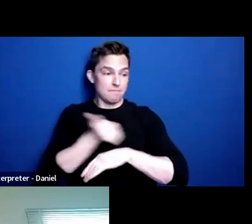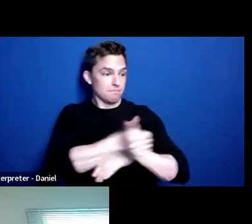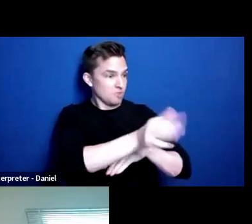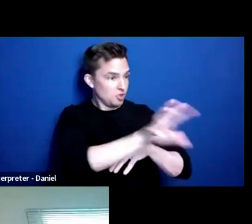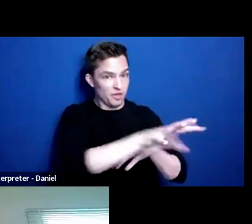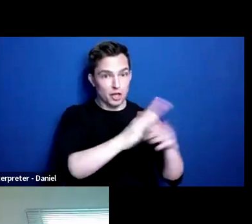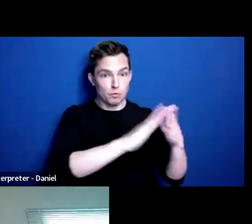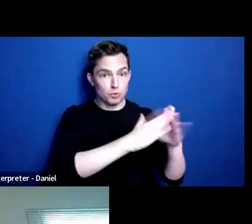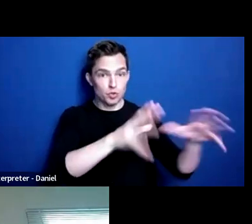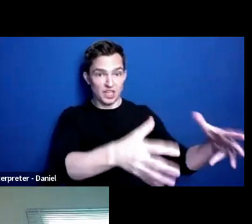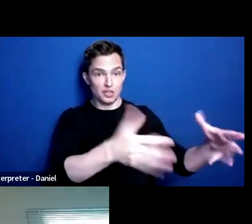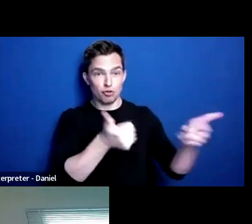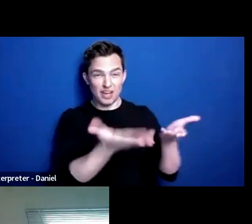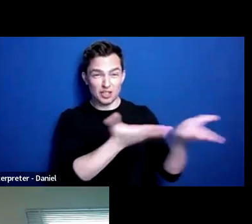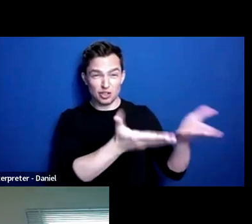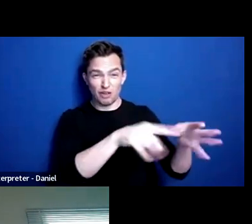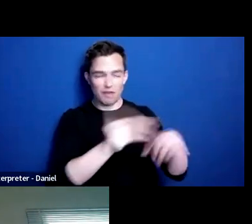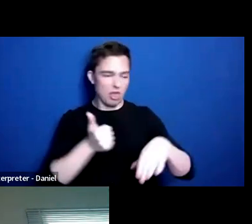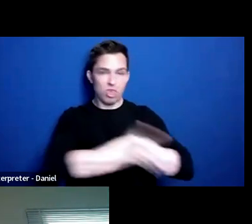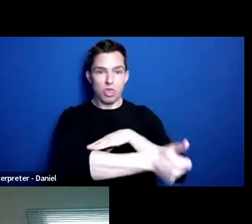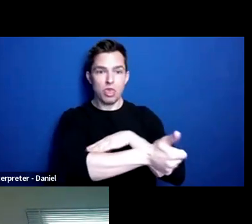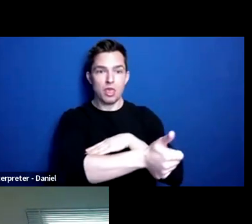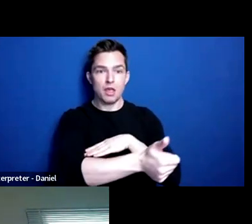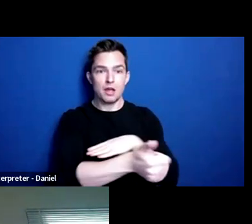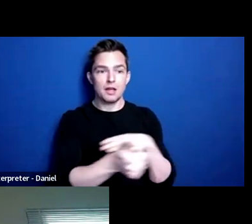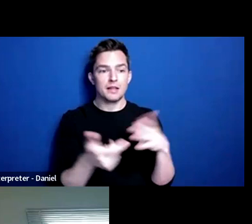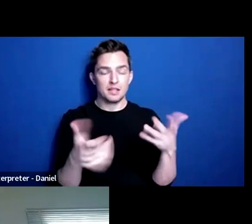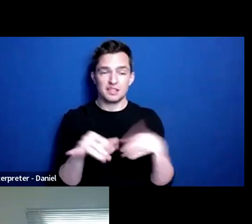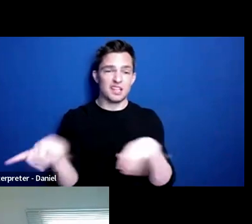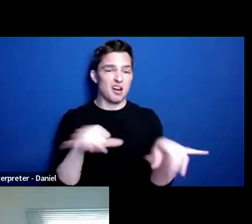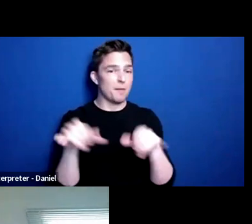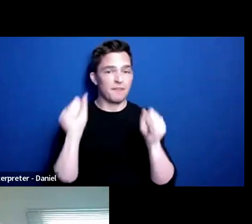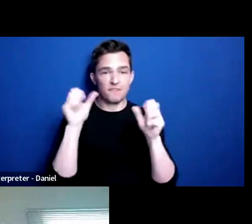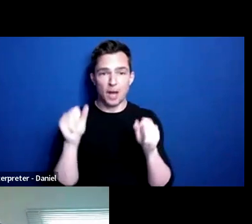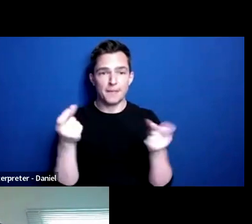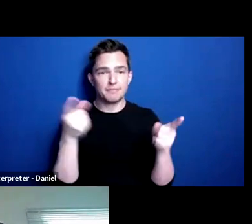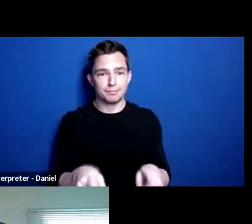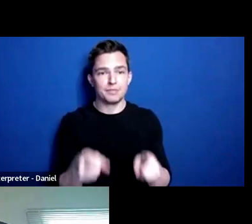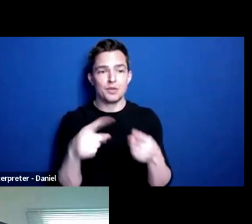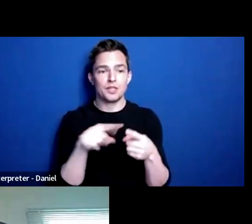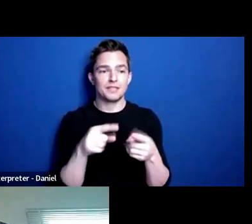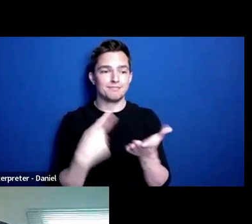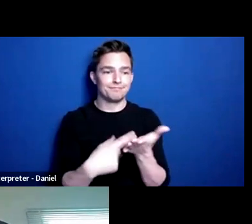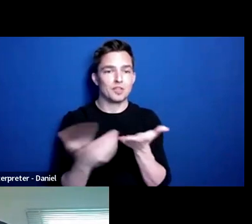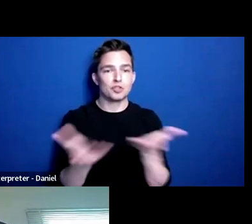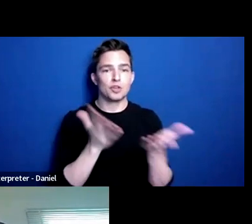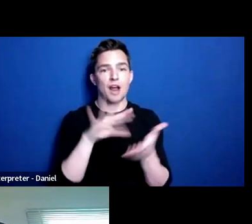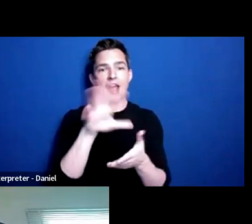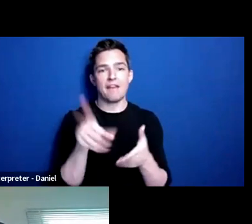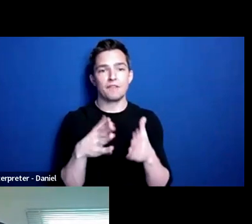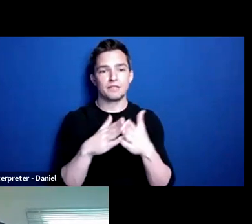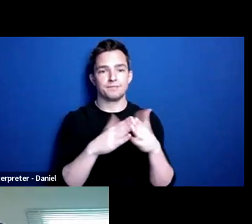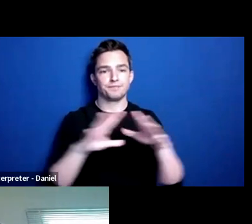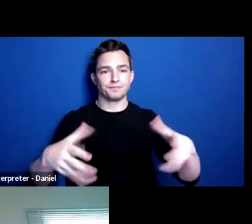serve. This is a very common phenomenon when it comes to advocating for our community. They are treated as though they are